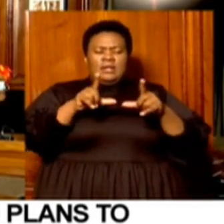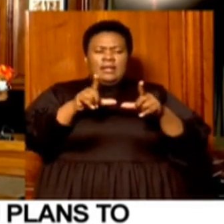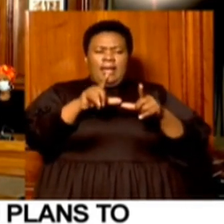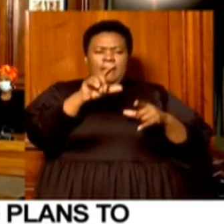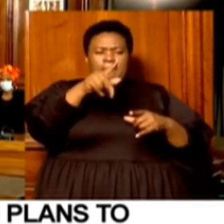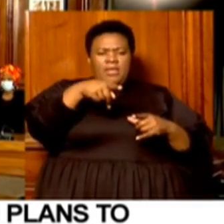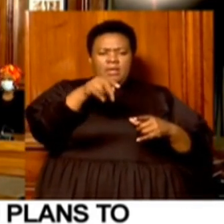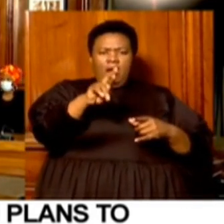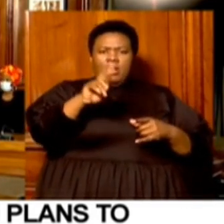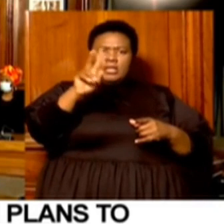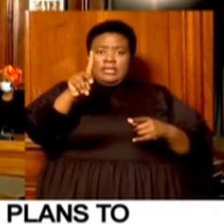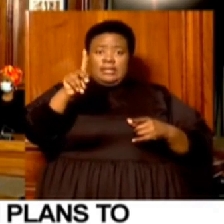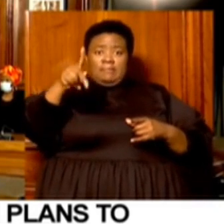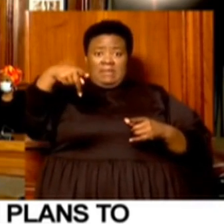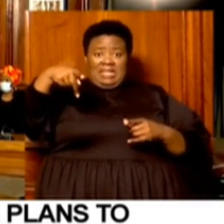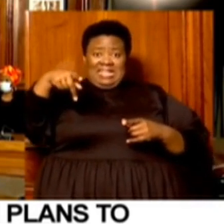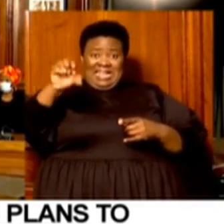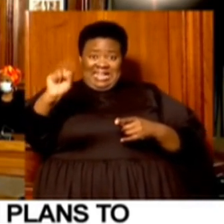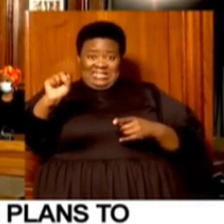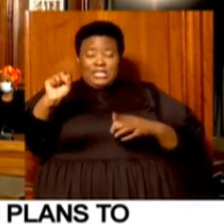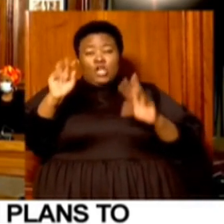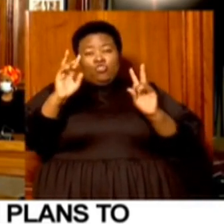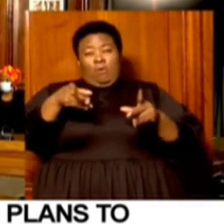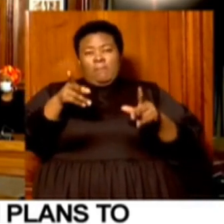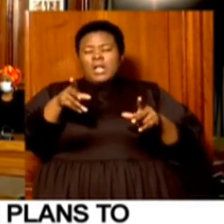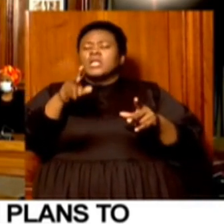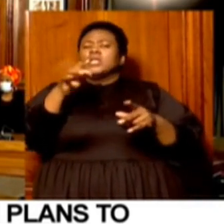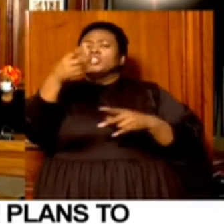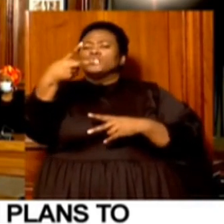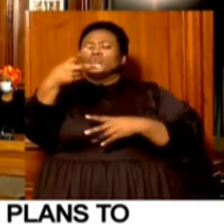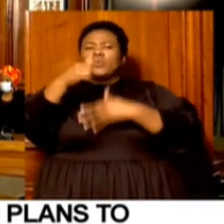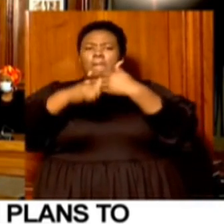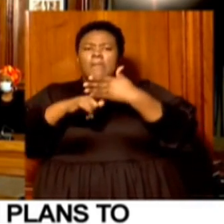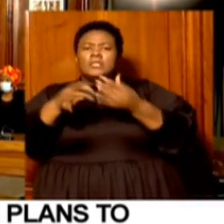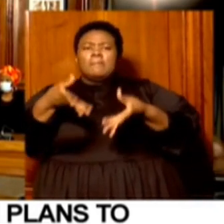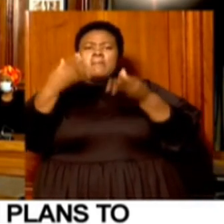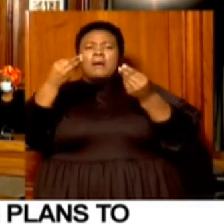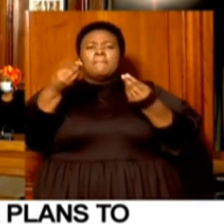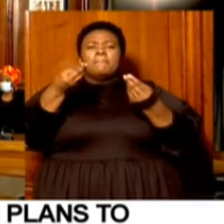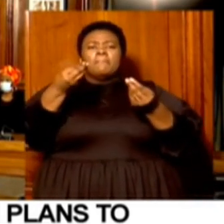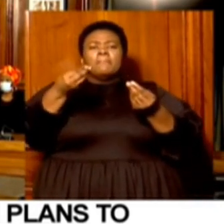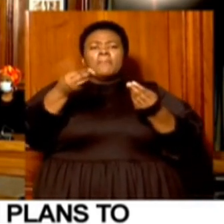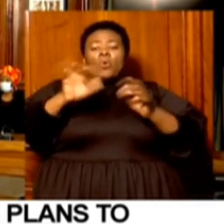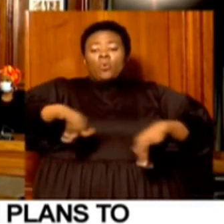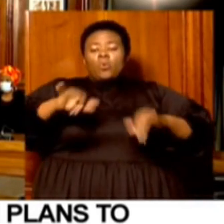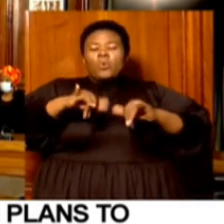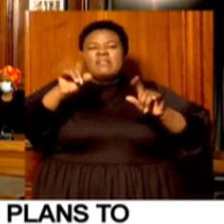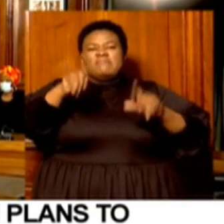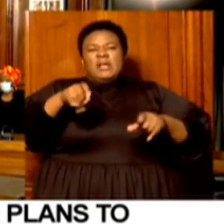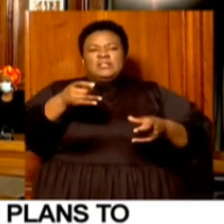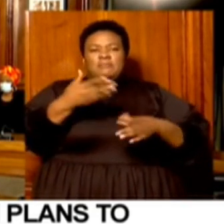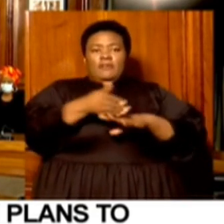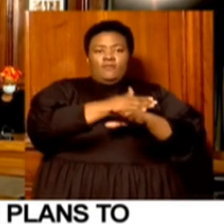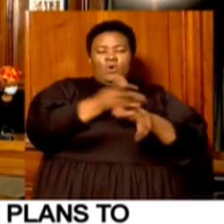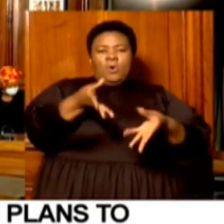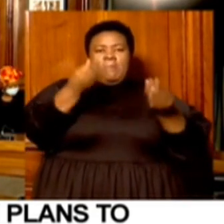DPS, which normally takes up to 2 months. Can the extension be further extended?